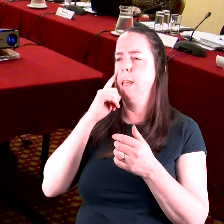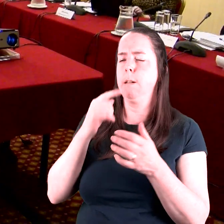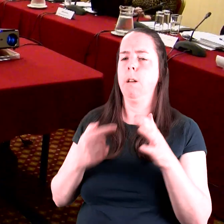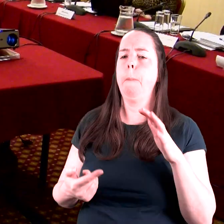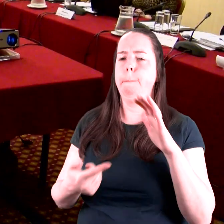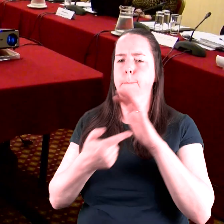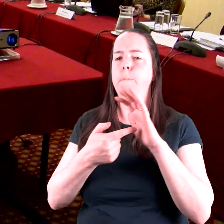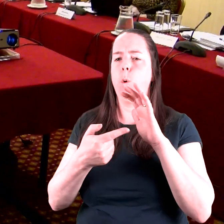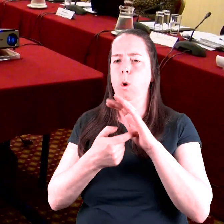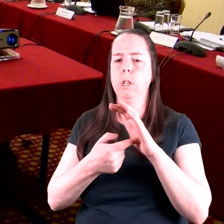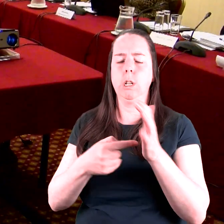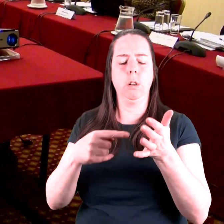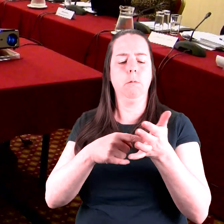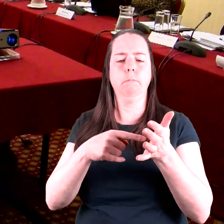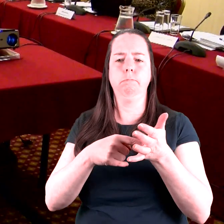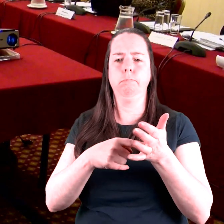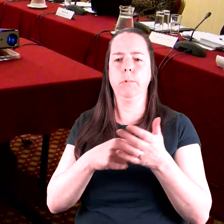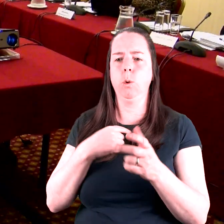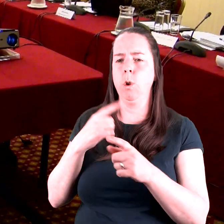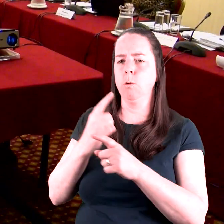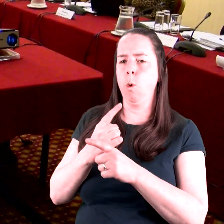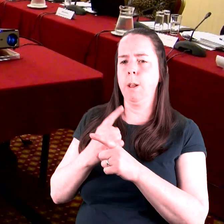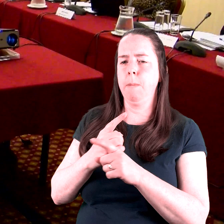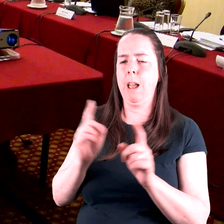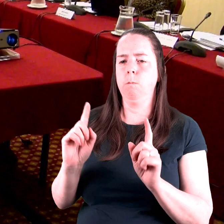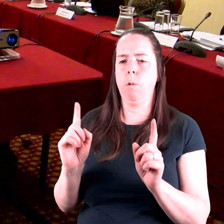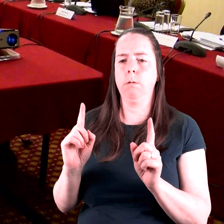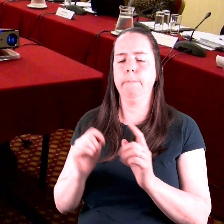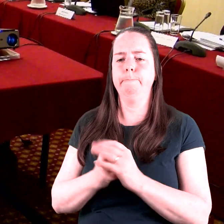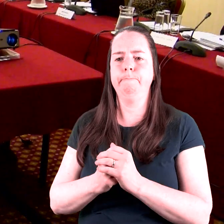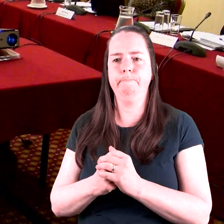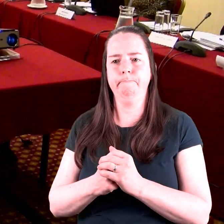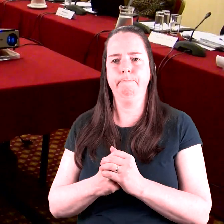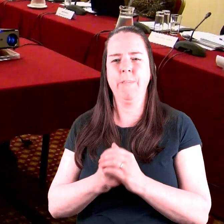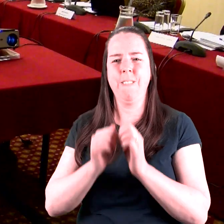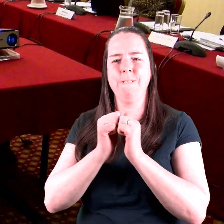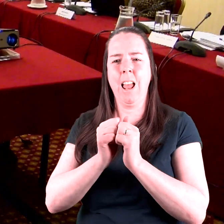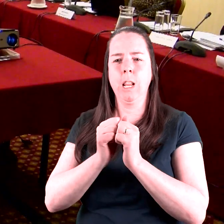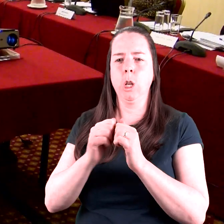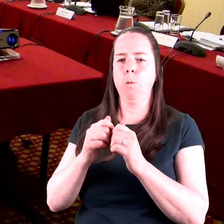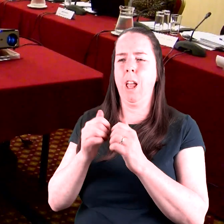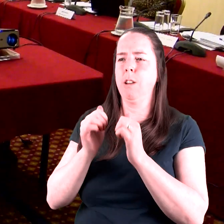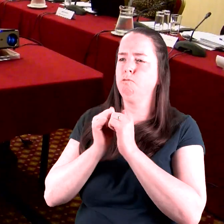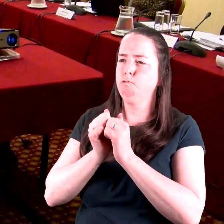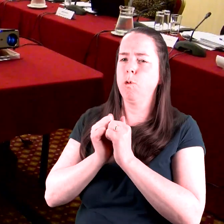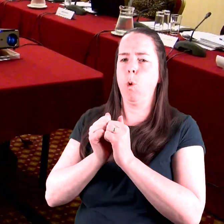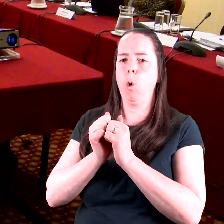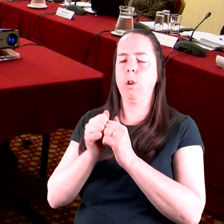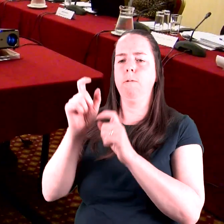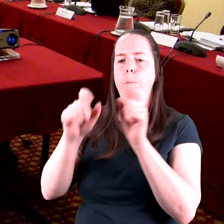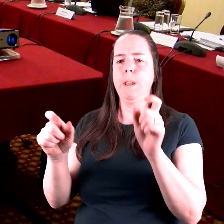because I think this is really important. You know, what we're talking about is the value and reward for